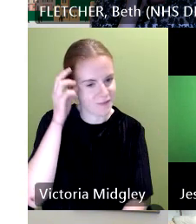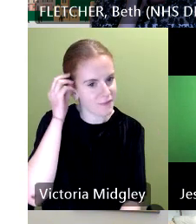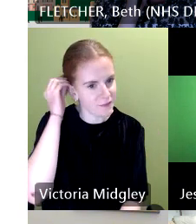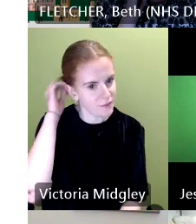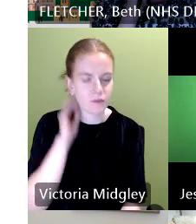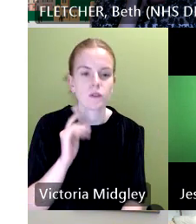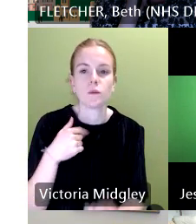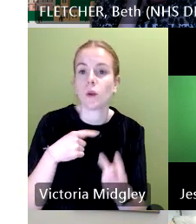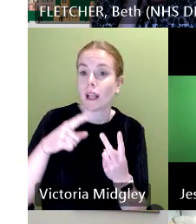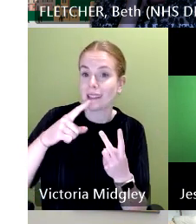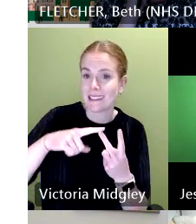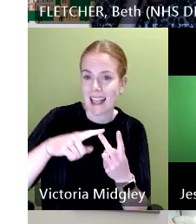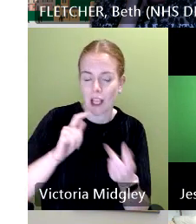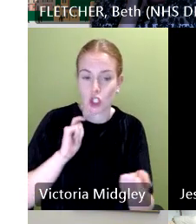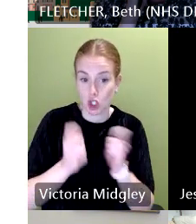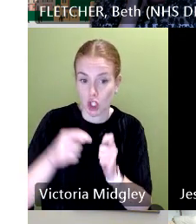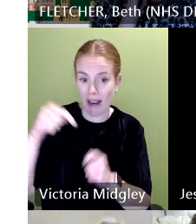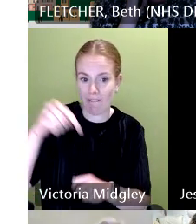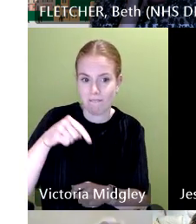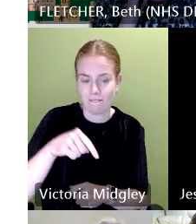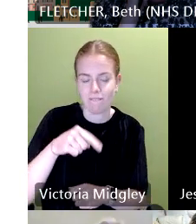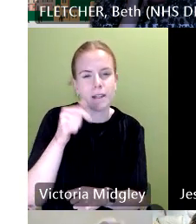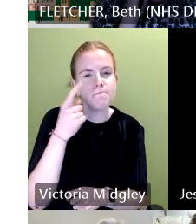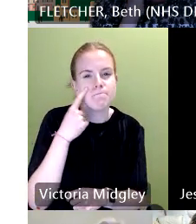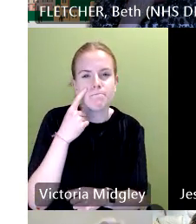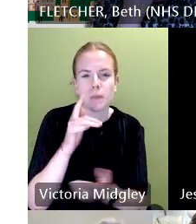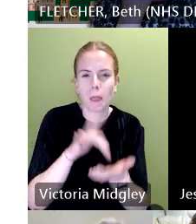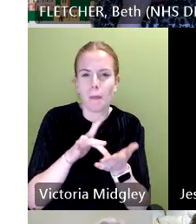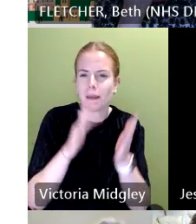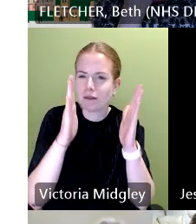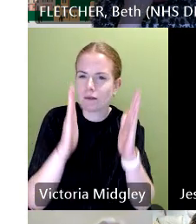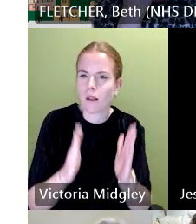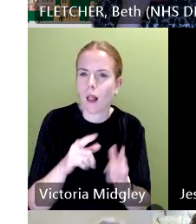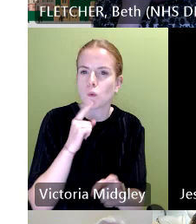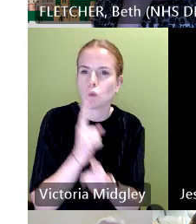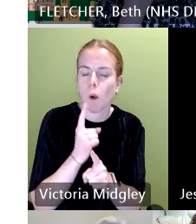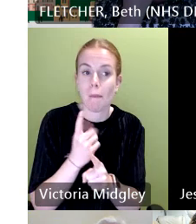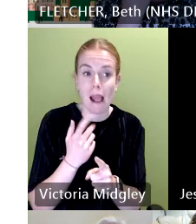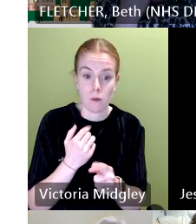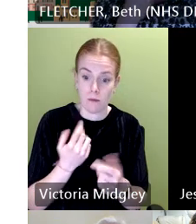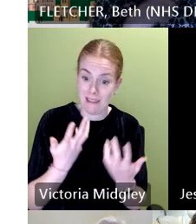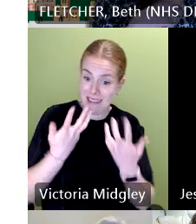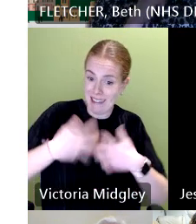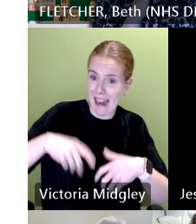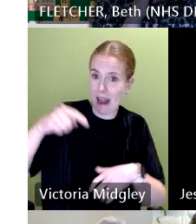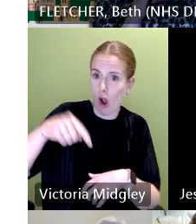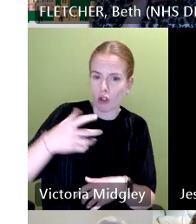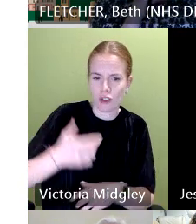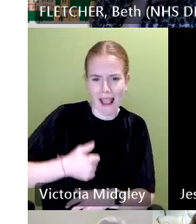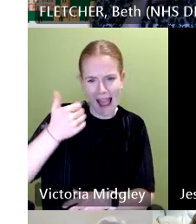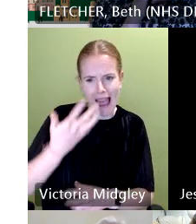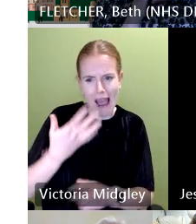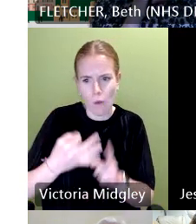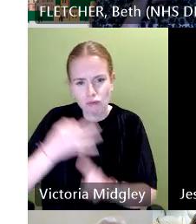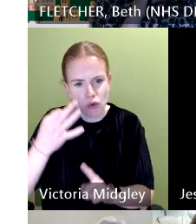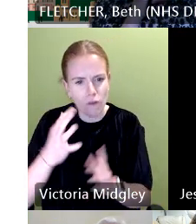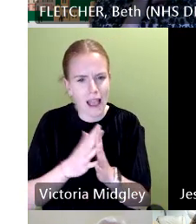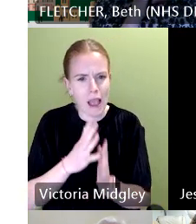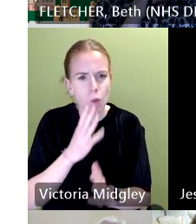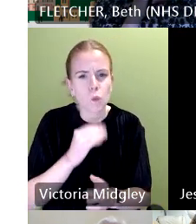table in front of us, is around making better use of technology. And again, those that watch the